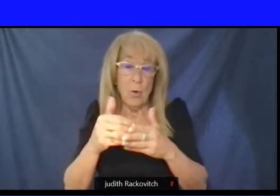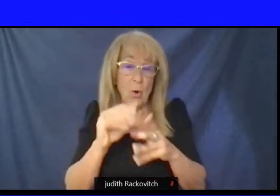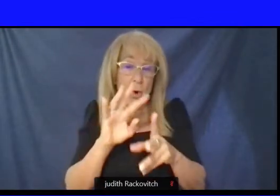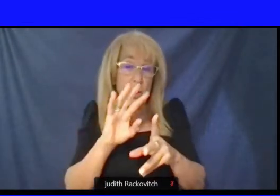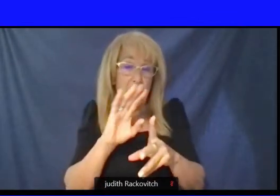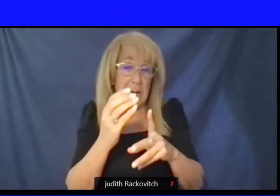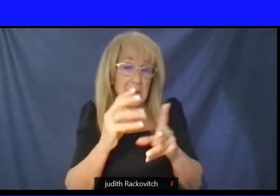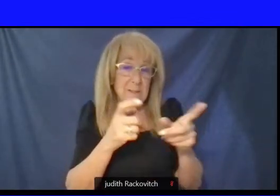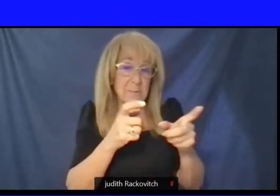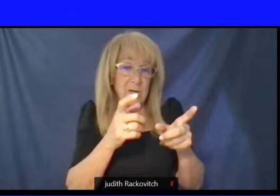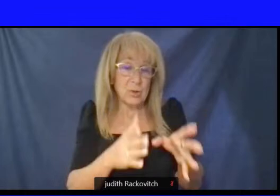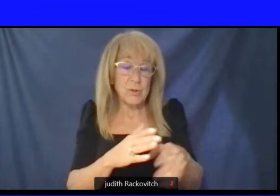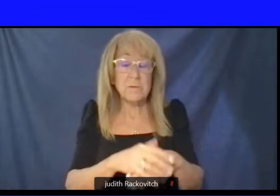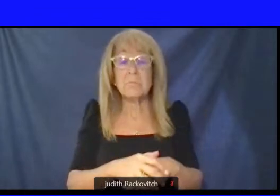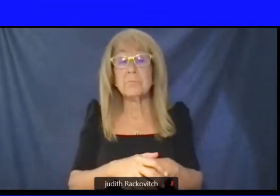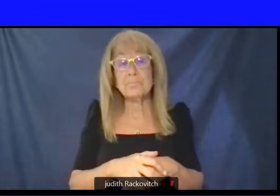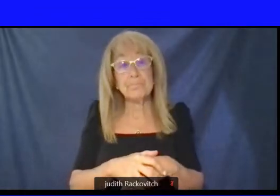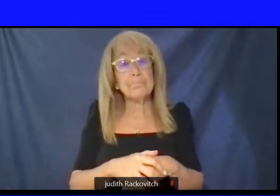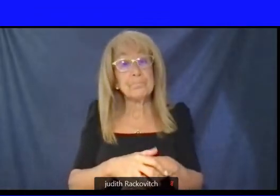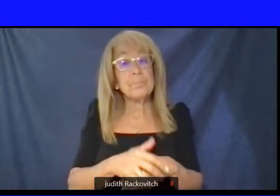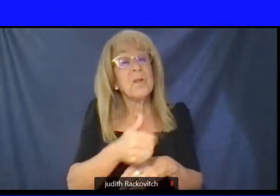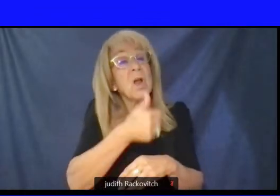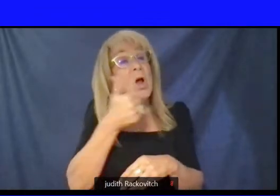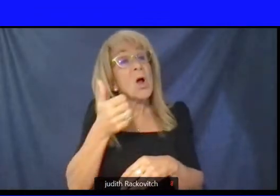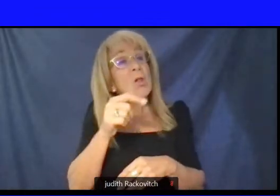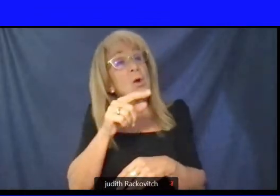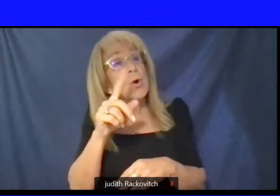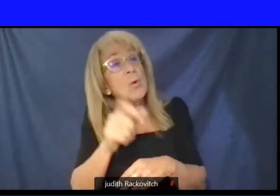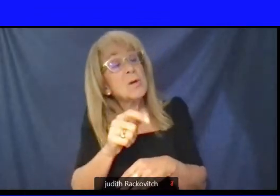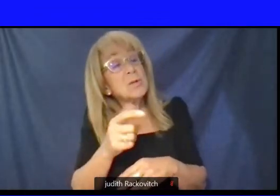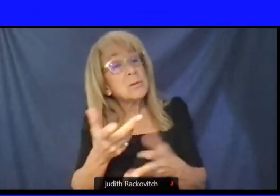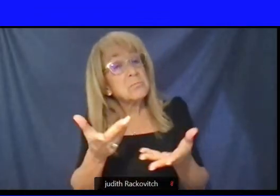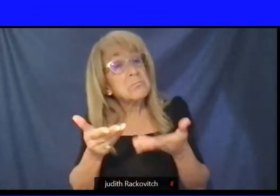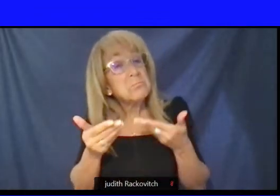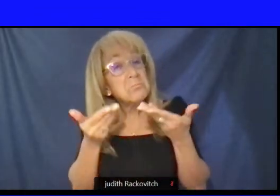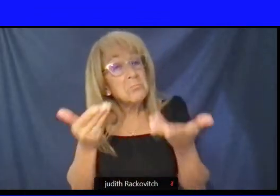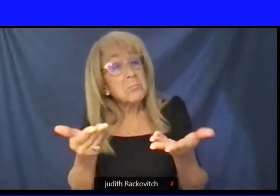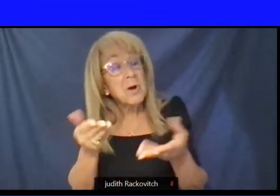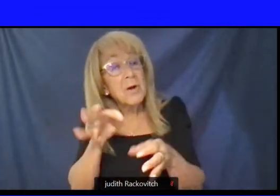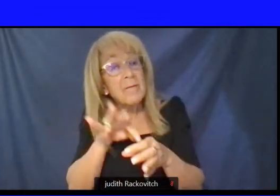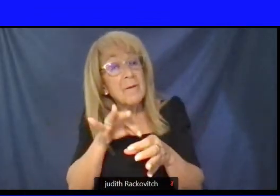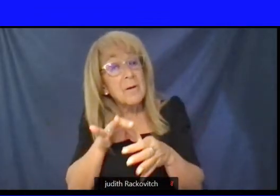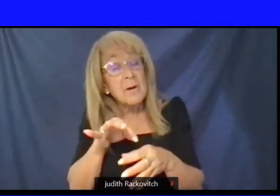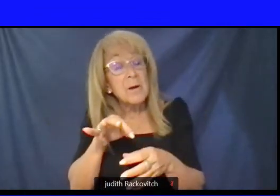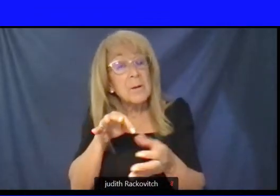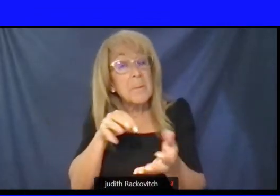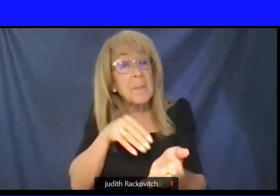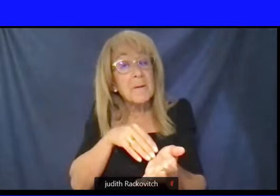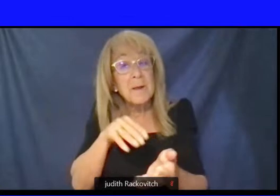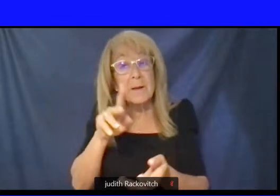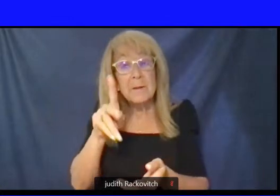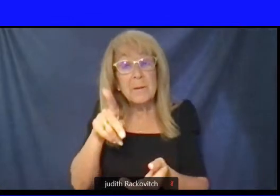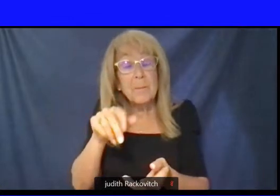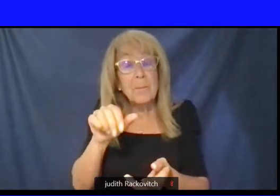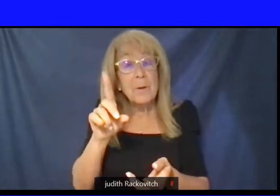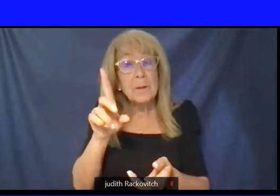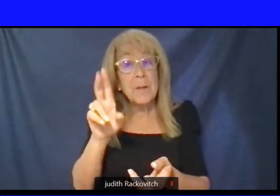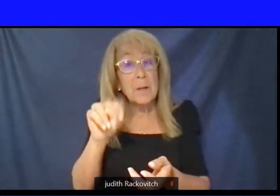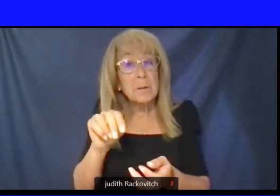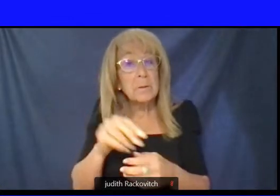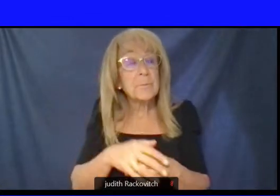thank you. The report for Dr. Allen primarily has just an